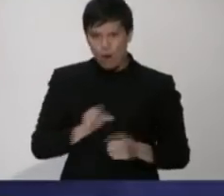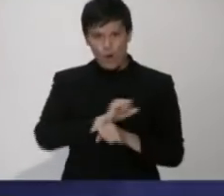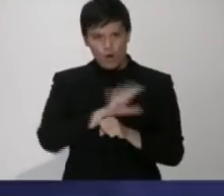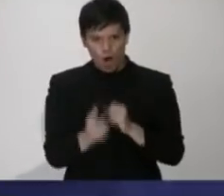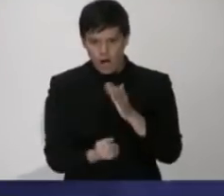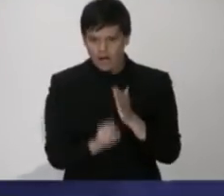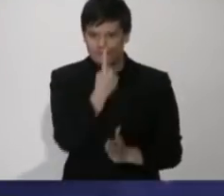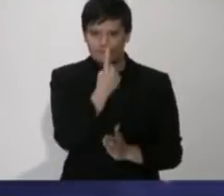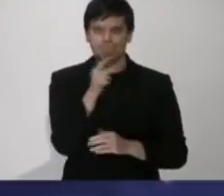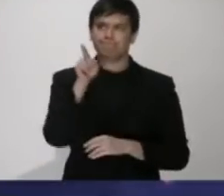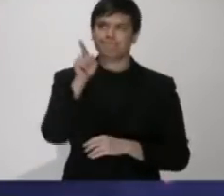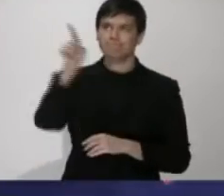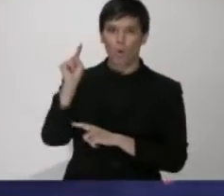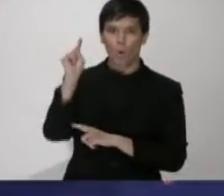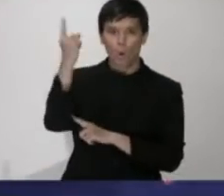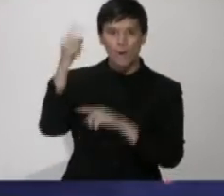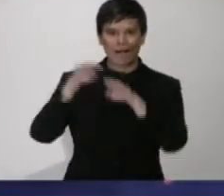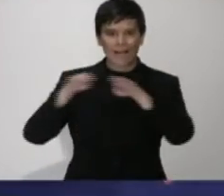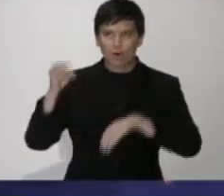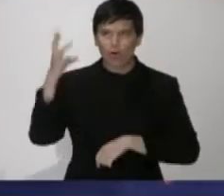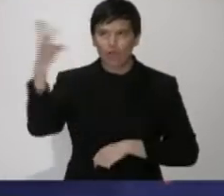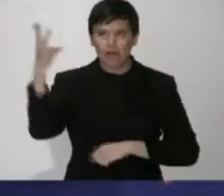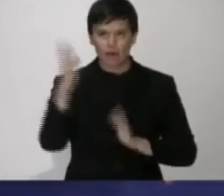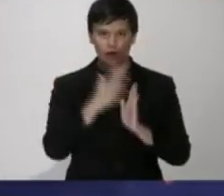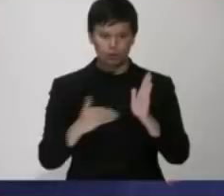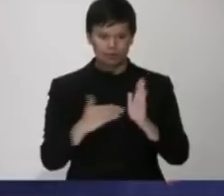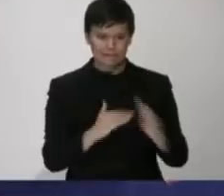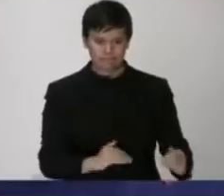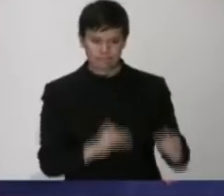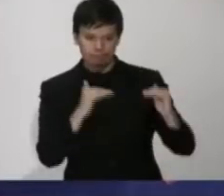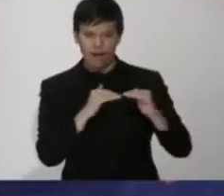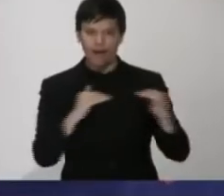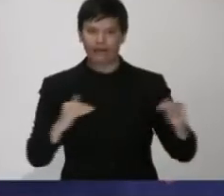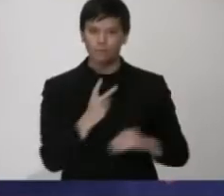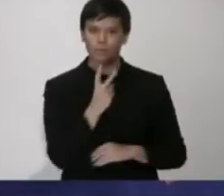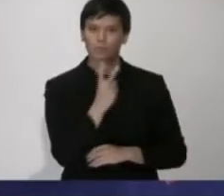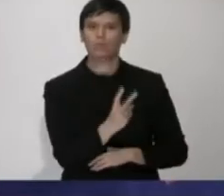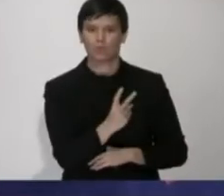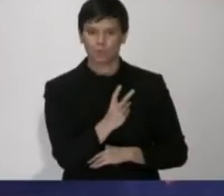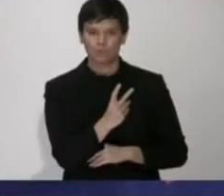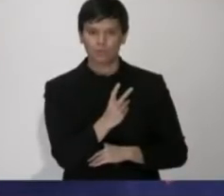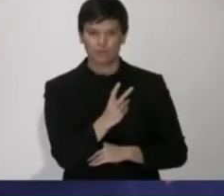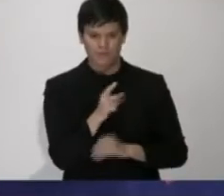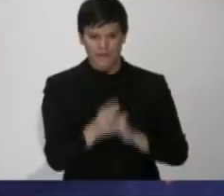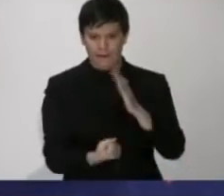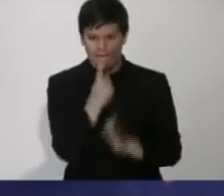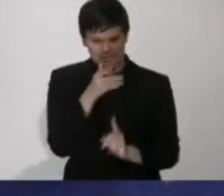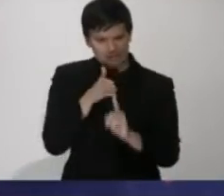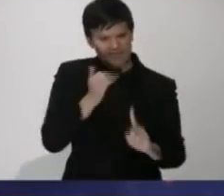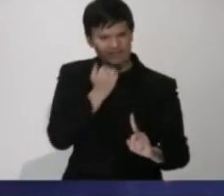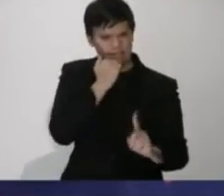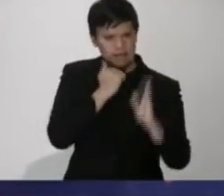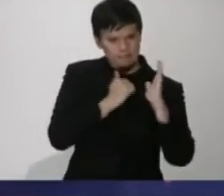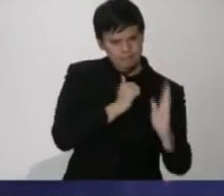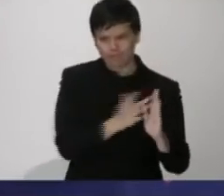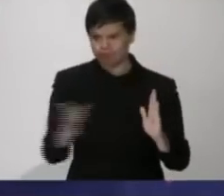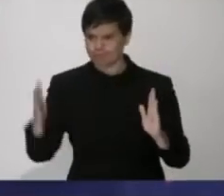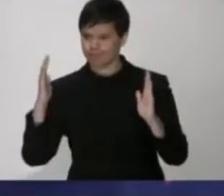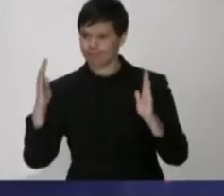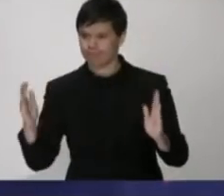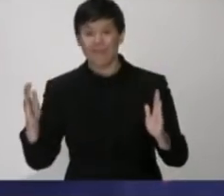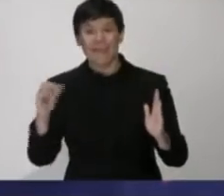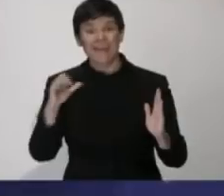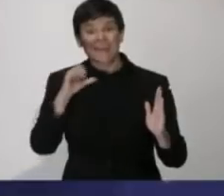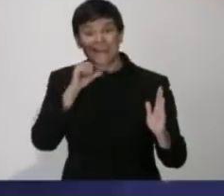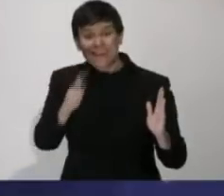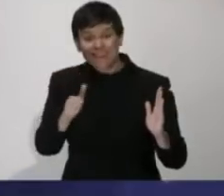level 3 in Auckland, level 2 in the rest of the country. It is possible for us, and I said this on Friday, to be able to extend it out further if that